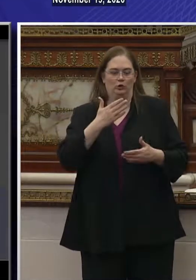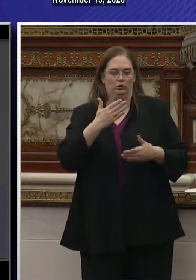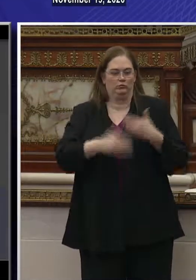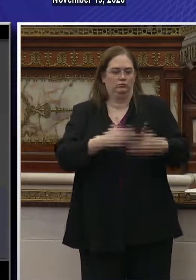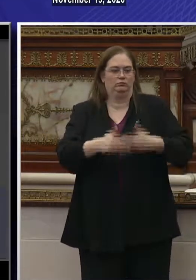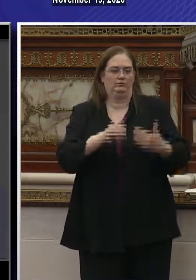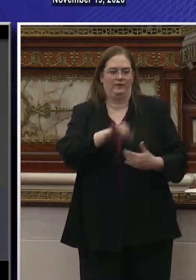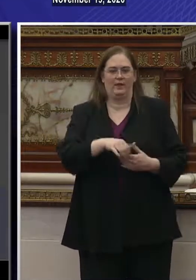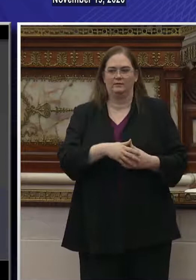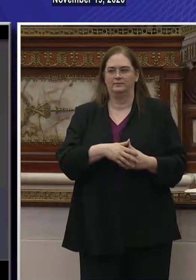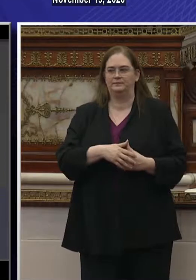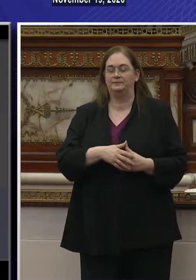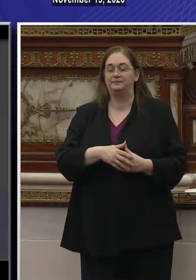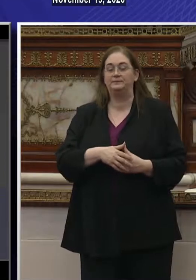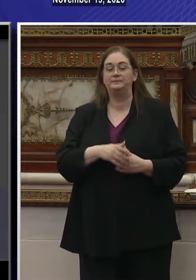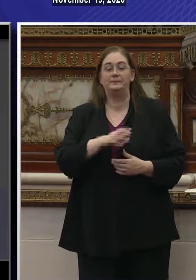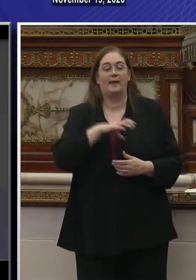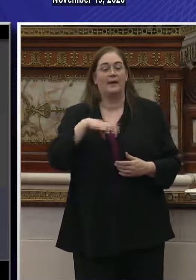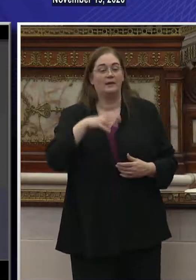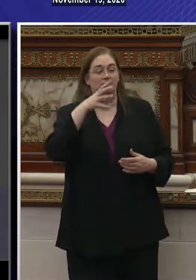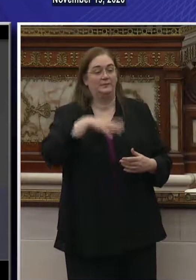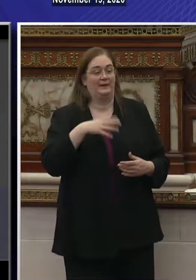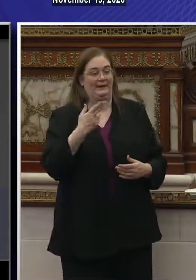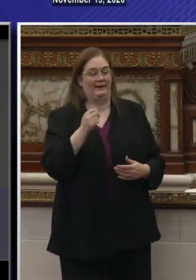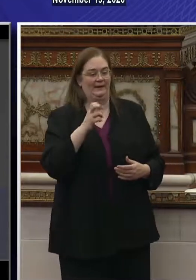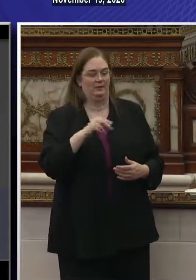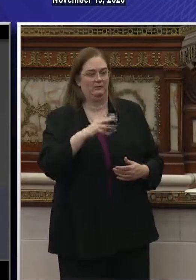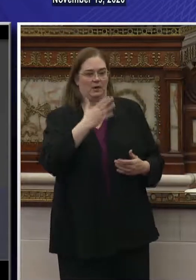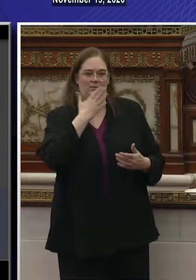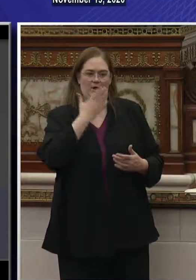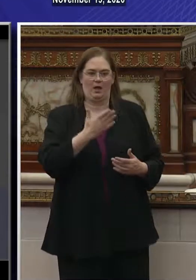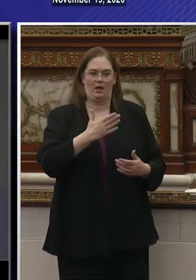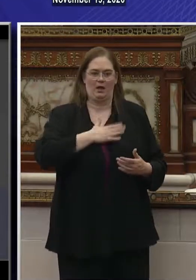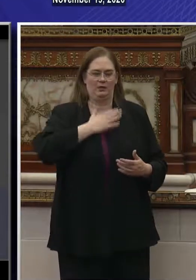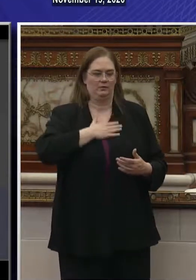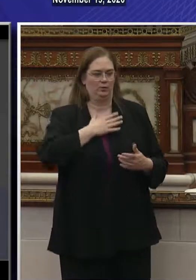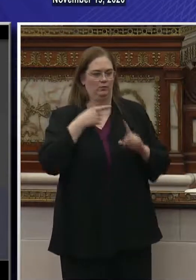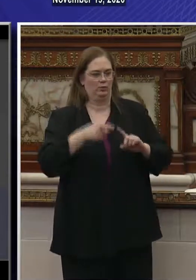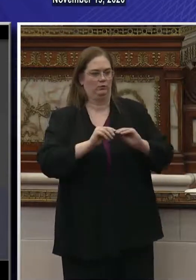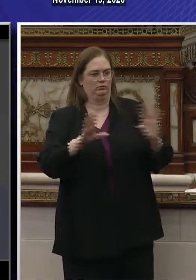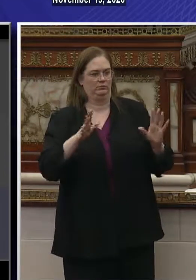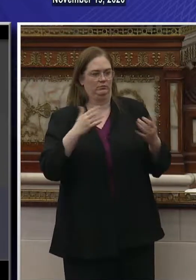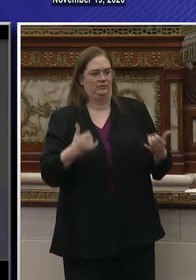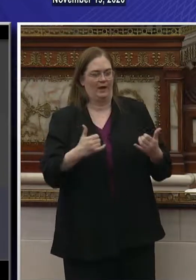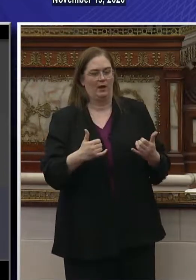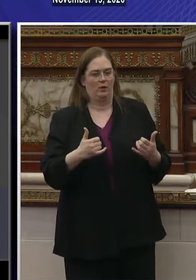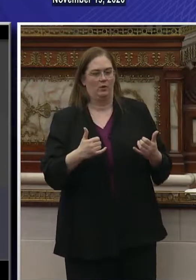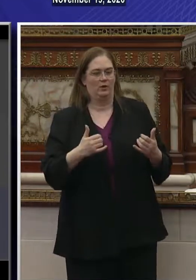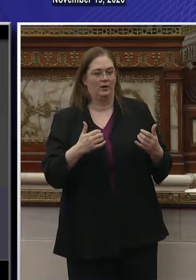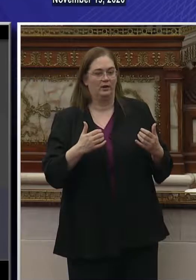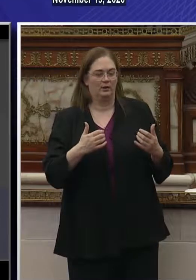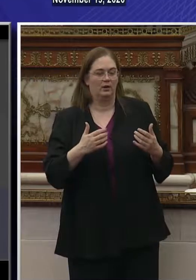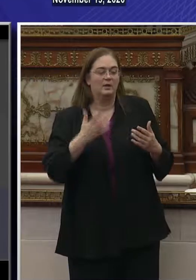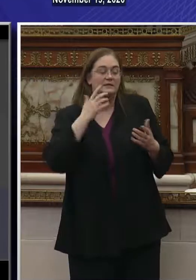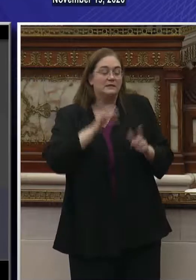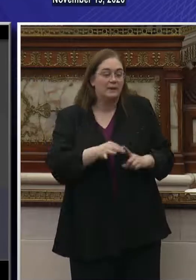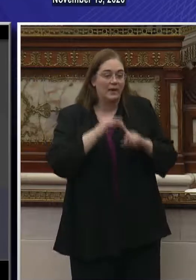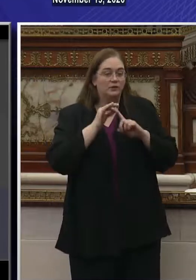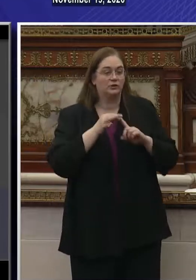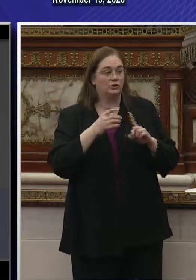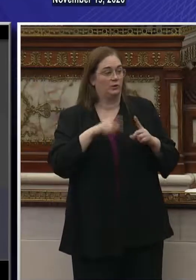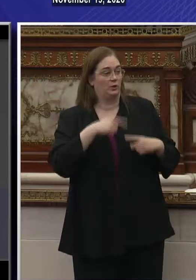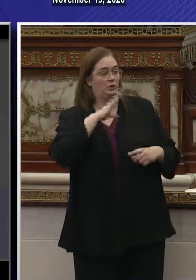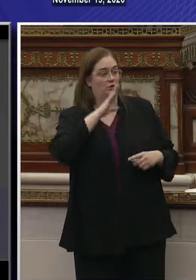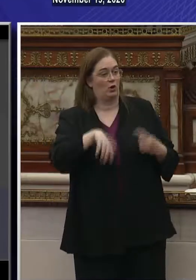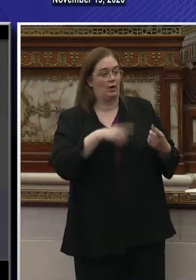that. I'm glad we're making that point now in advance to further conversations, especially when you